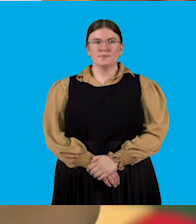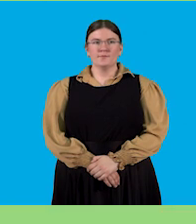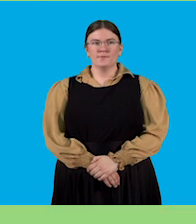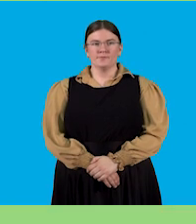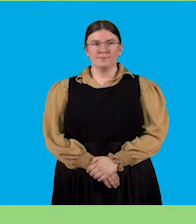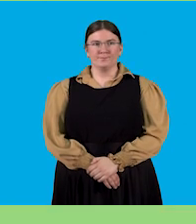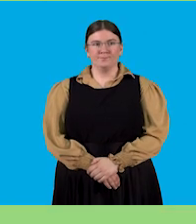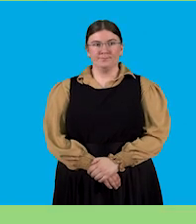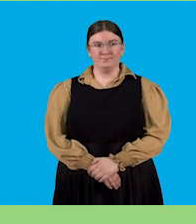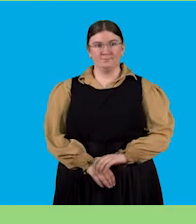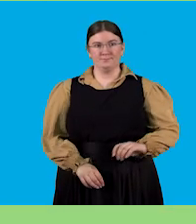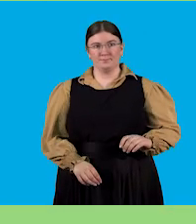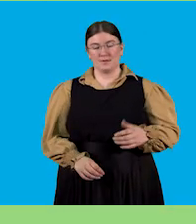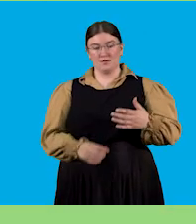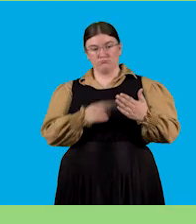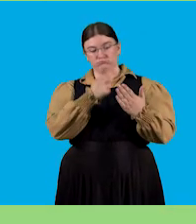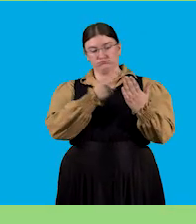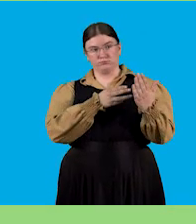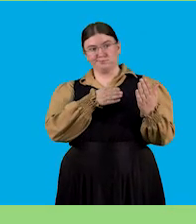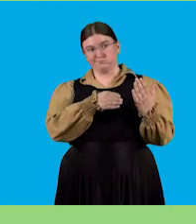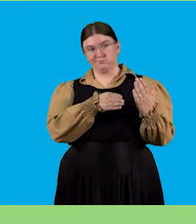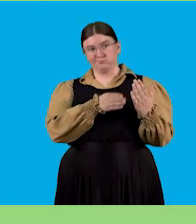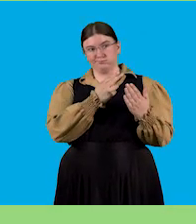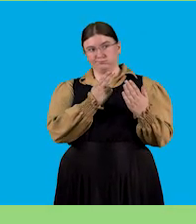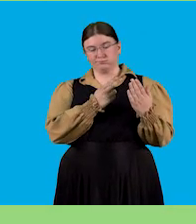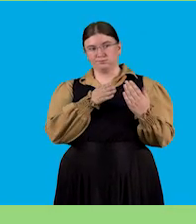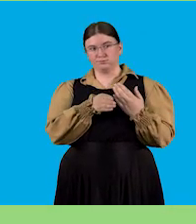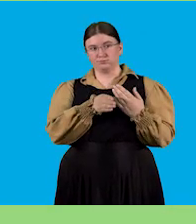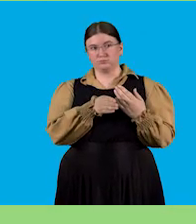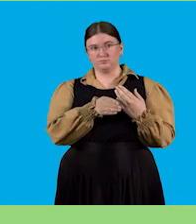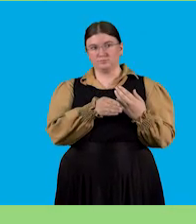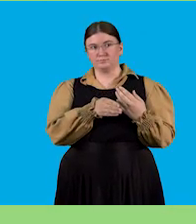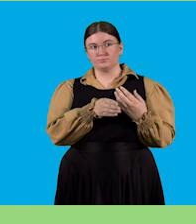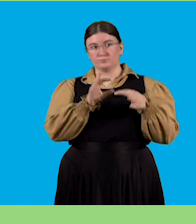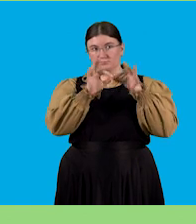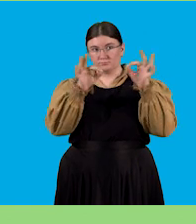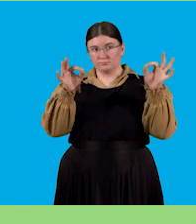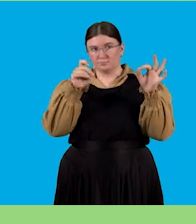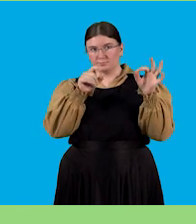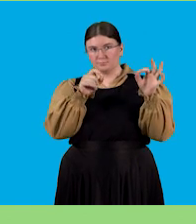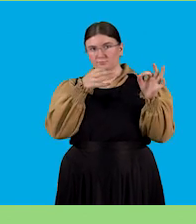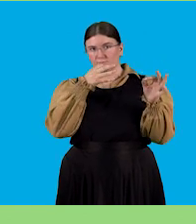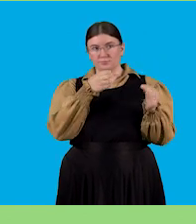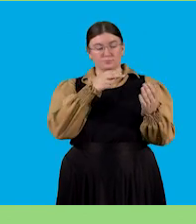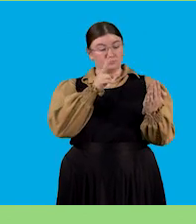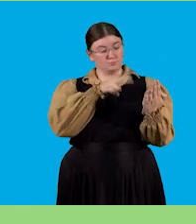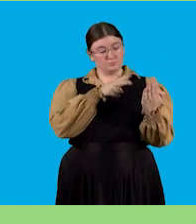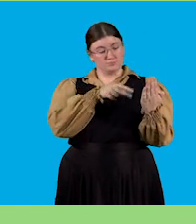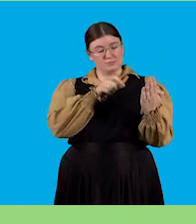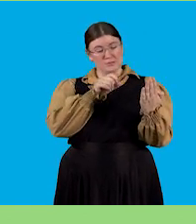Okay, here you have a diagram, okay, and the instruction says, study the